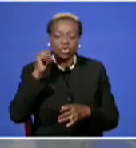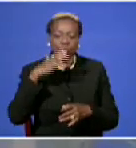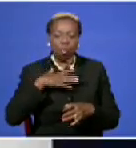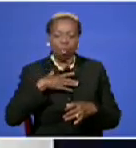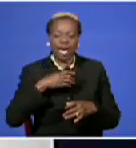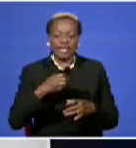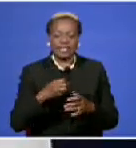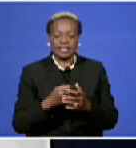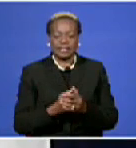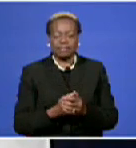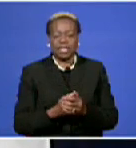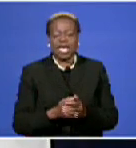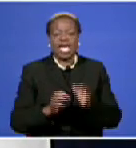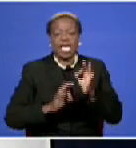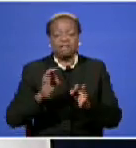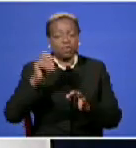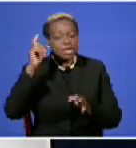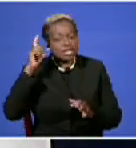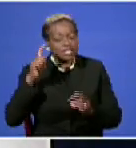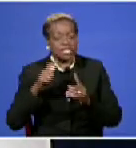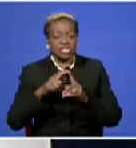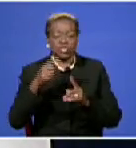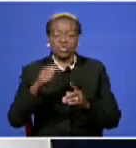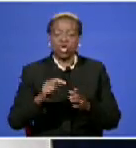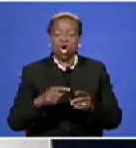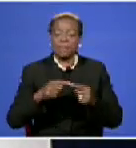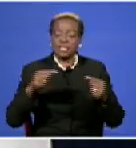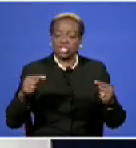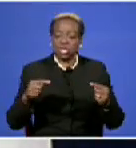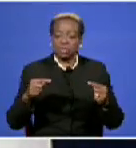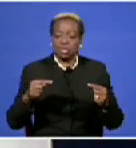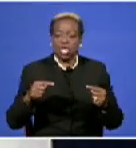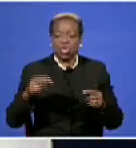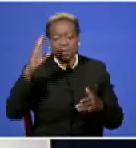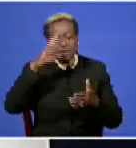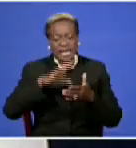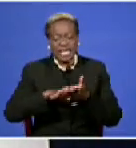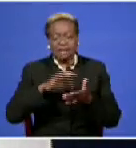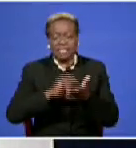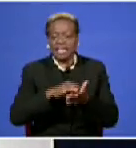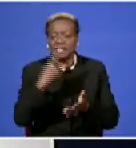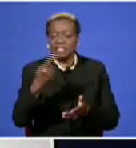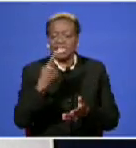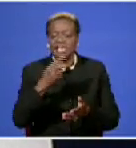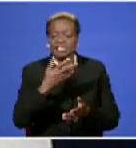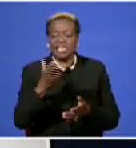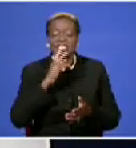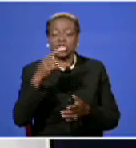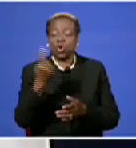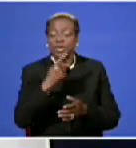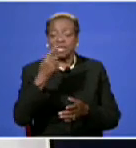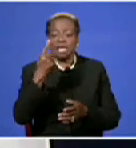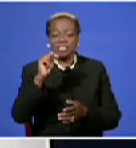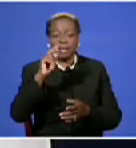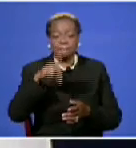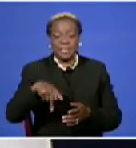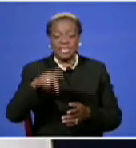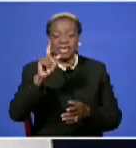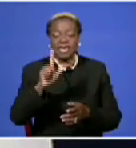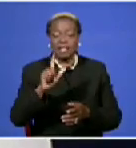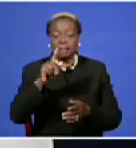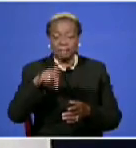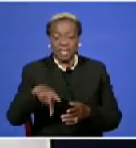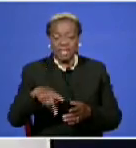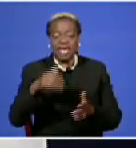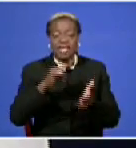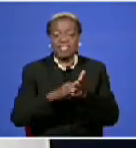If you listen to the opposition, you feel your persons would believe that there's only the PLP that